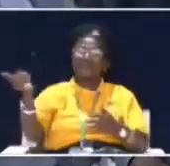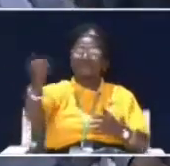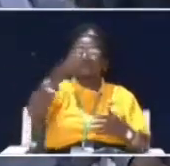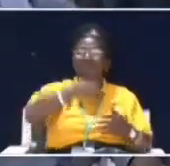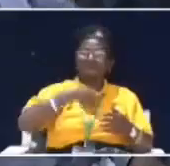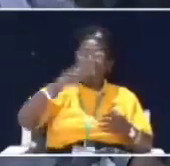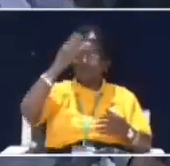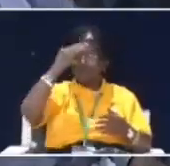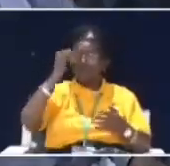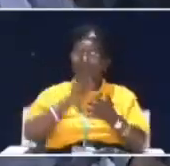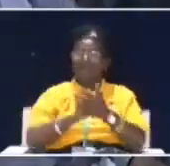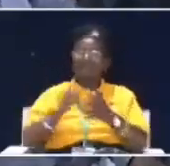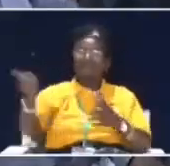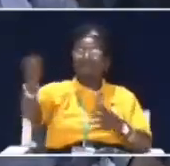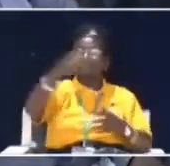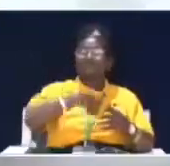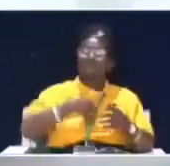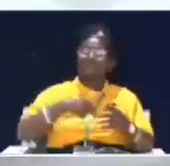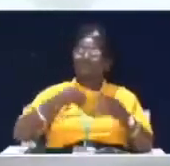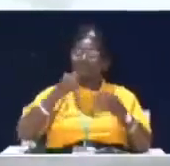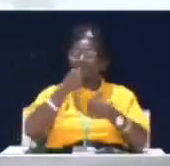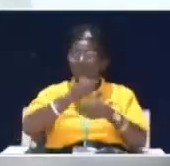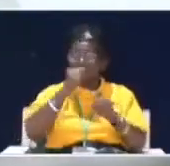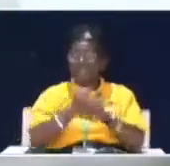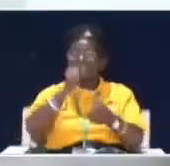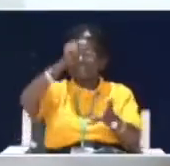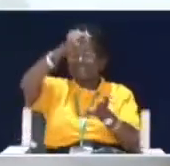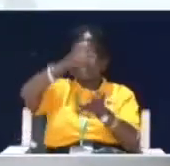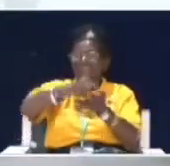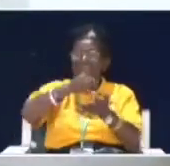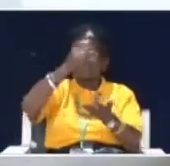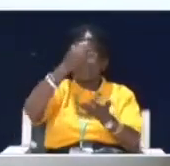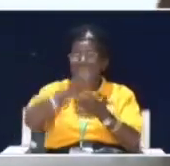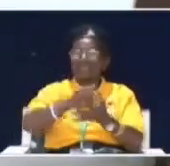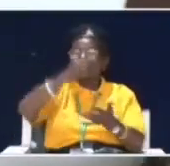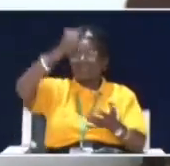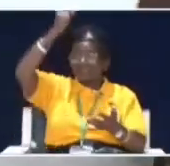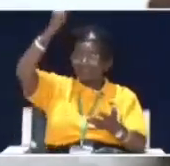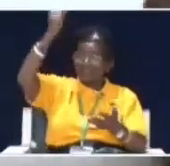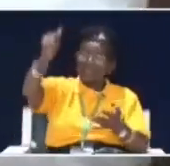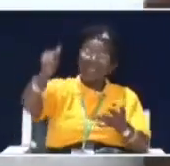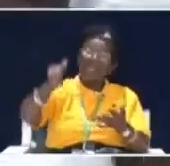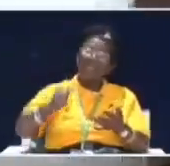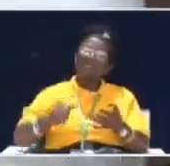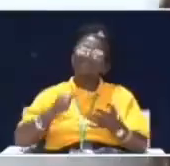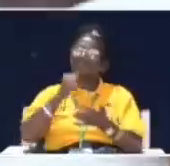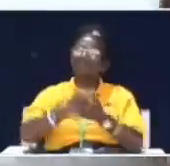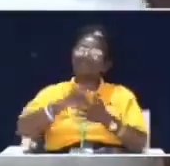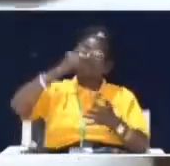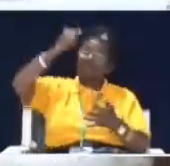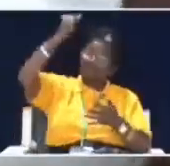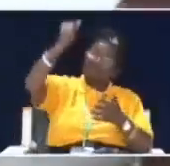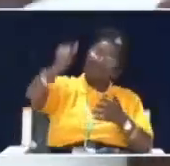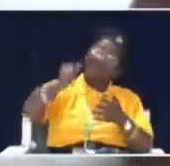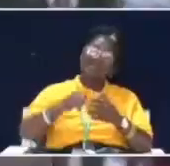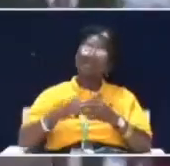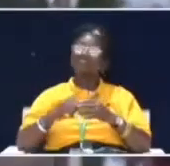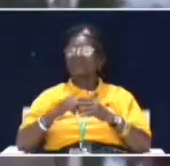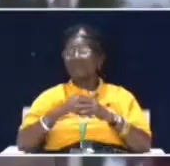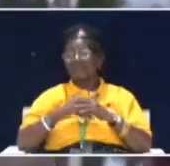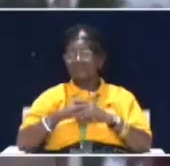Ise iyanu e yóò dé kó tiẹ̀ tó mọ̀ kó nílò